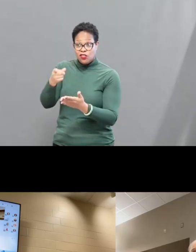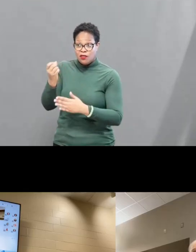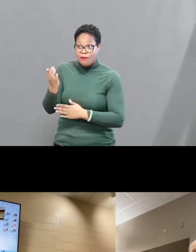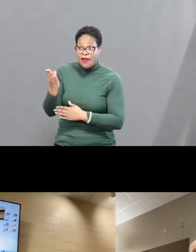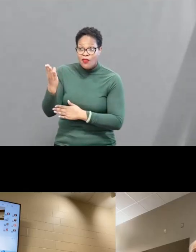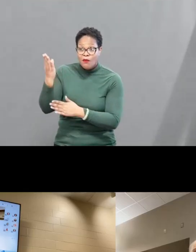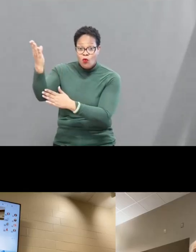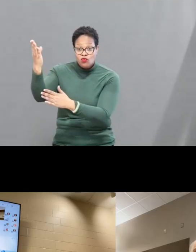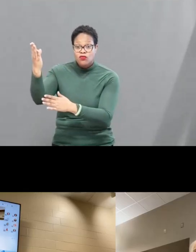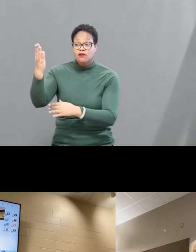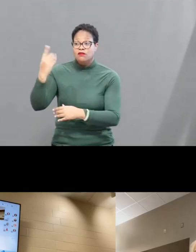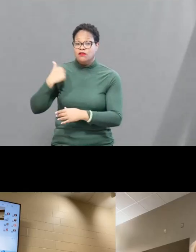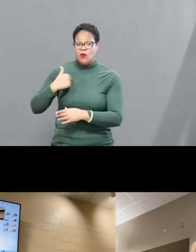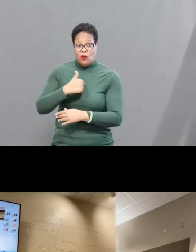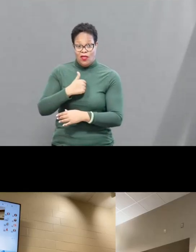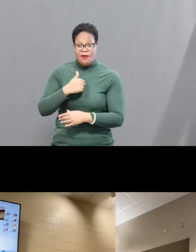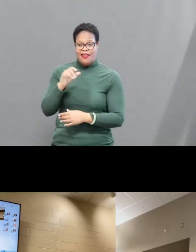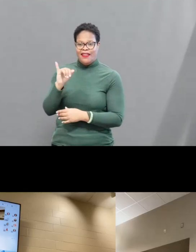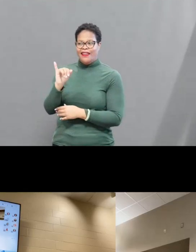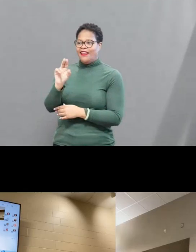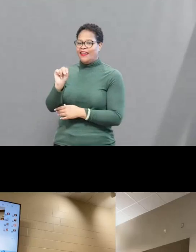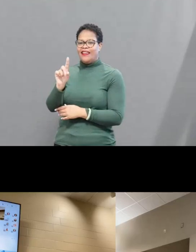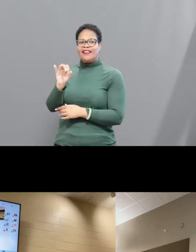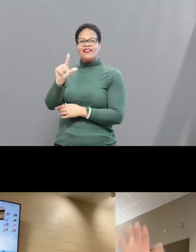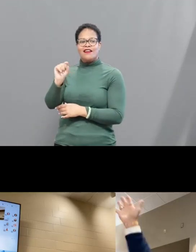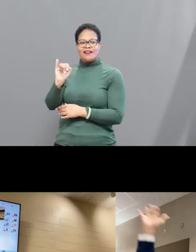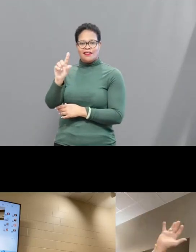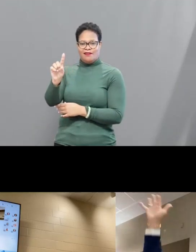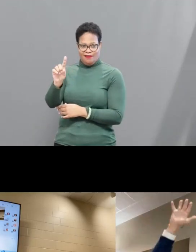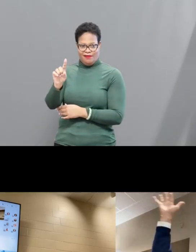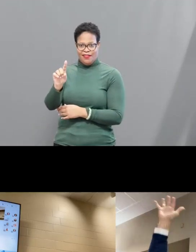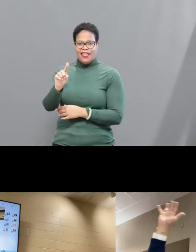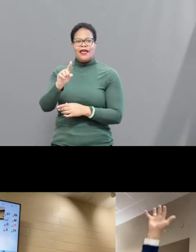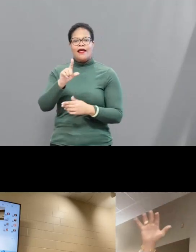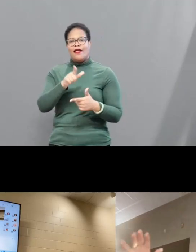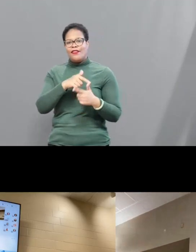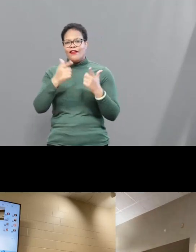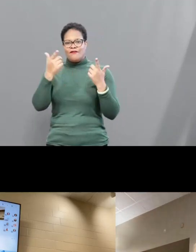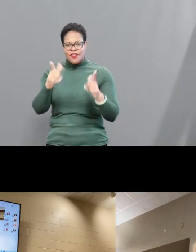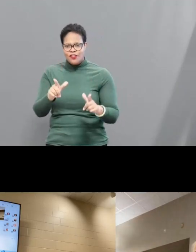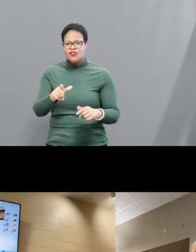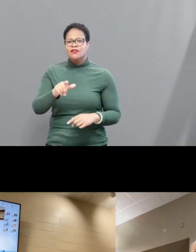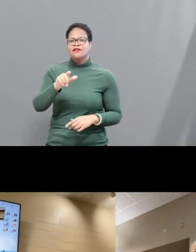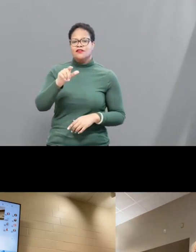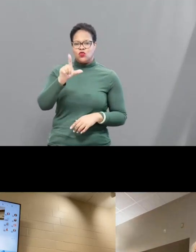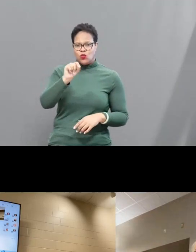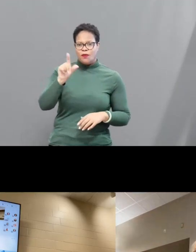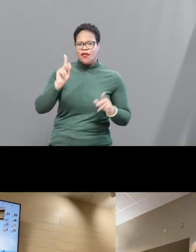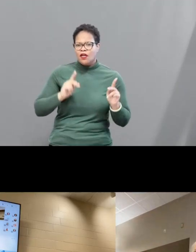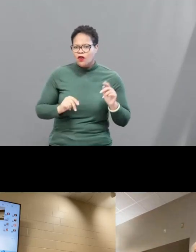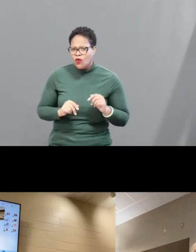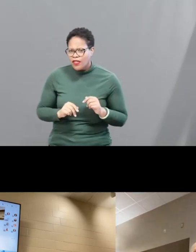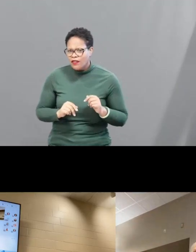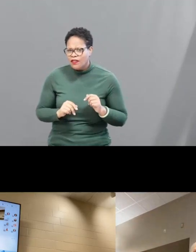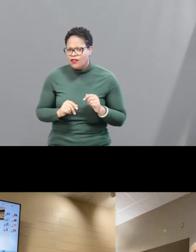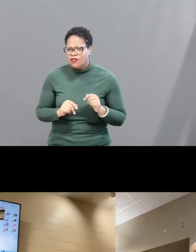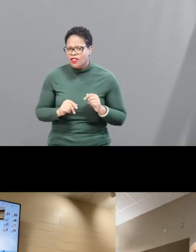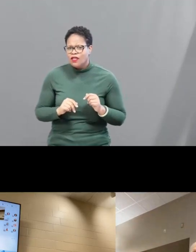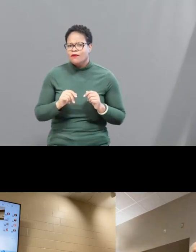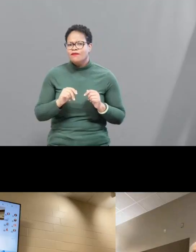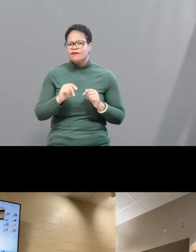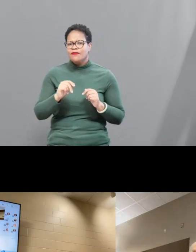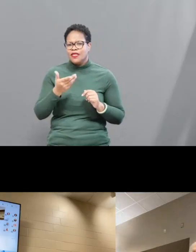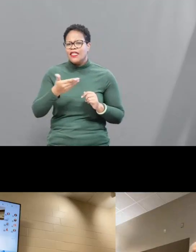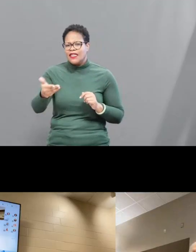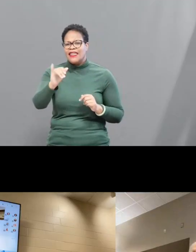we be inducted. Then it was like 20 people raising their hand to second. Who again? You